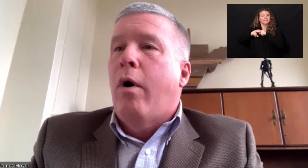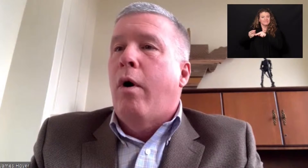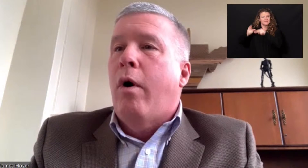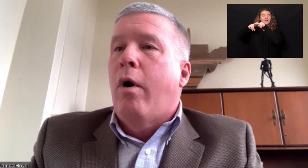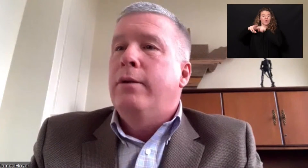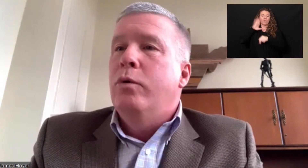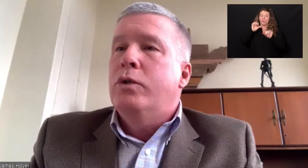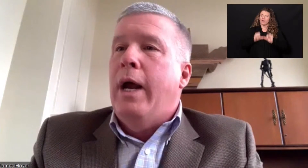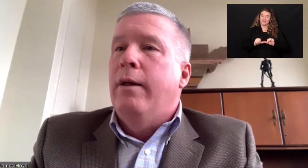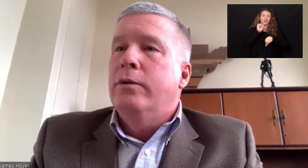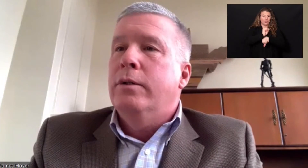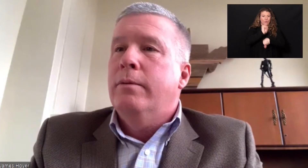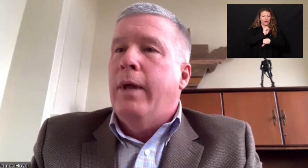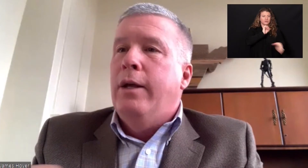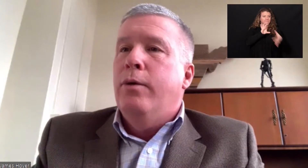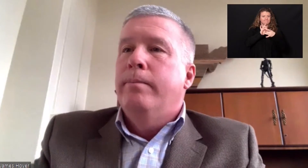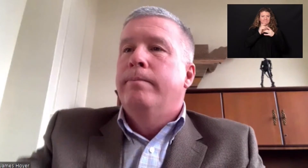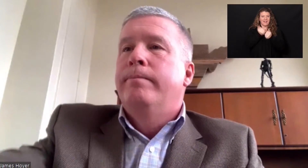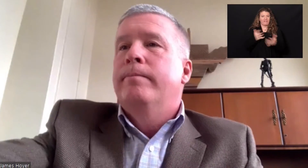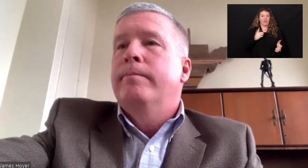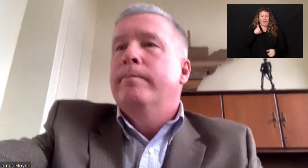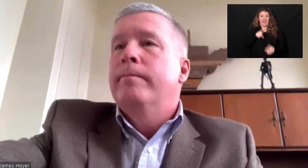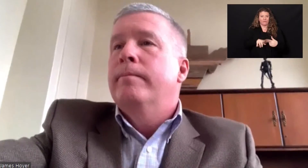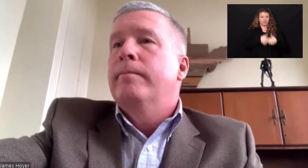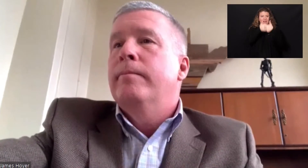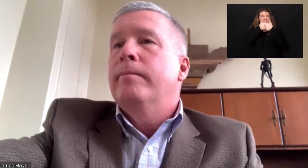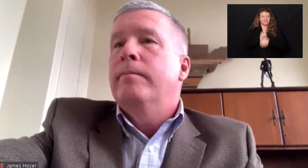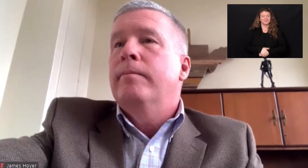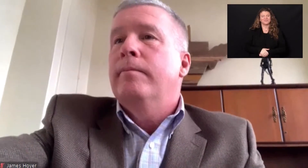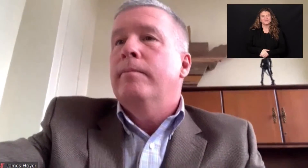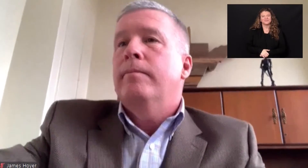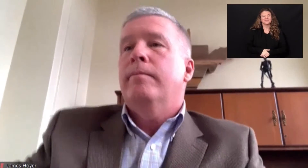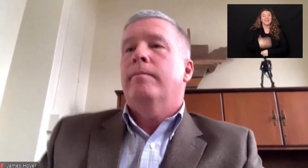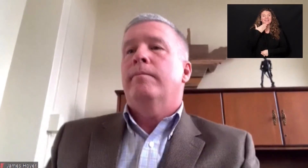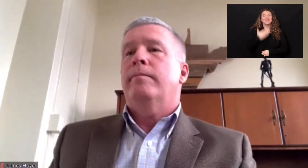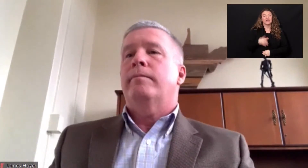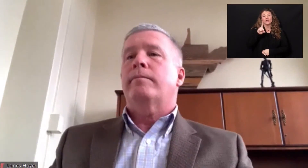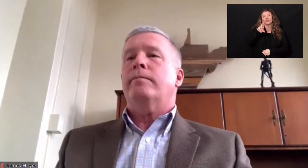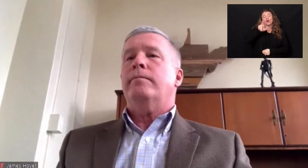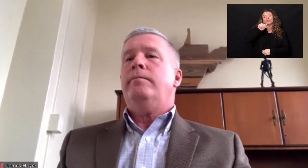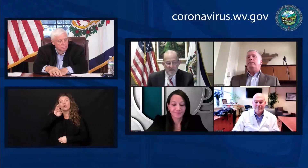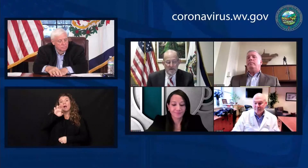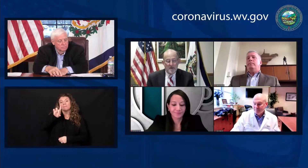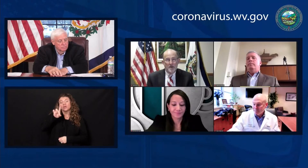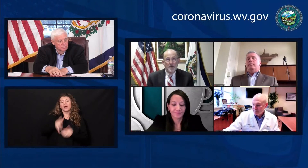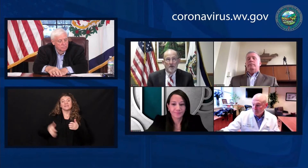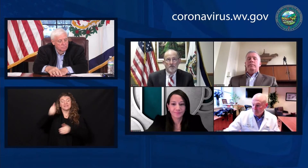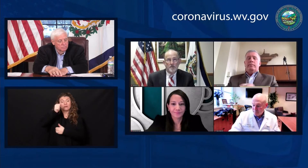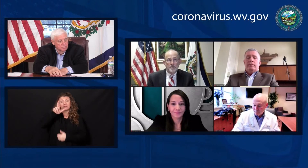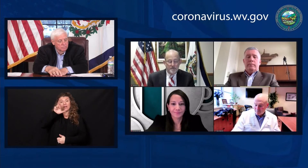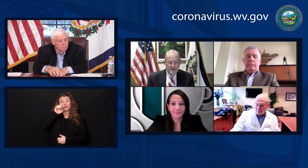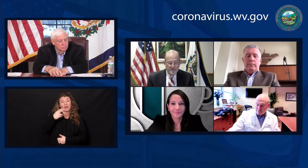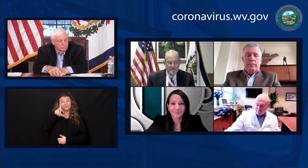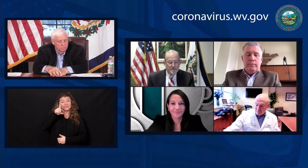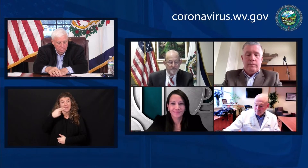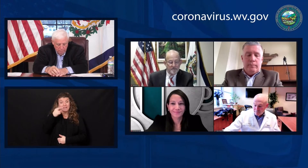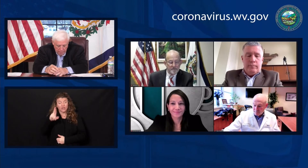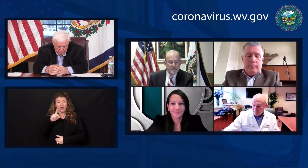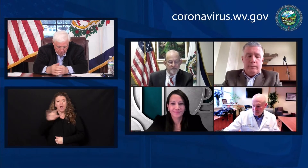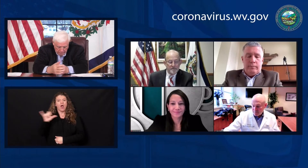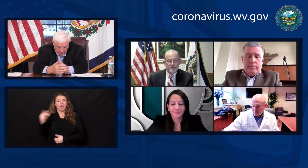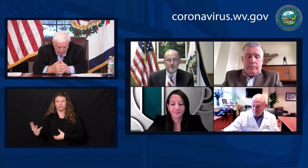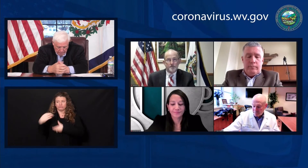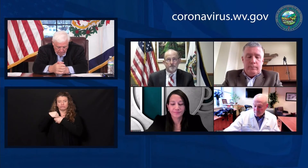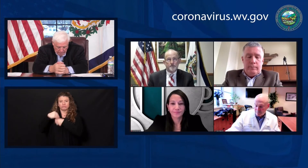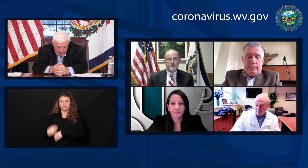continue to work to meet those challenges. Thank you. All right, thank you, sir. Dr. Inamjad and Secretary Bill Crouch with the DHHR are also